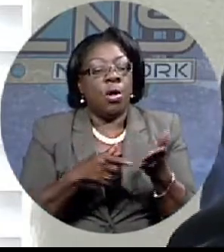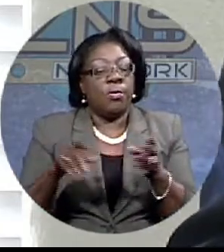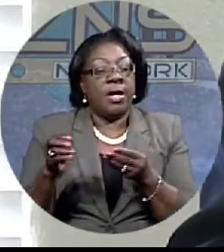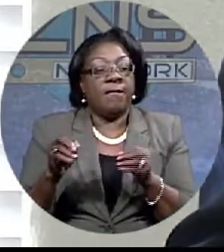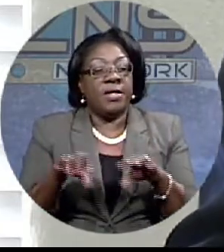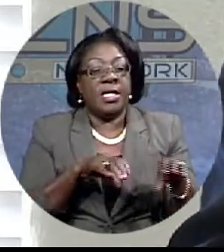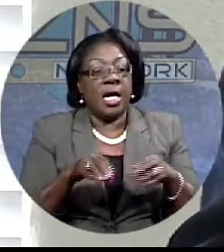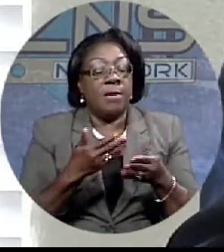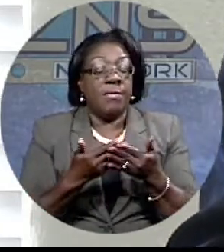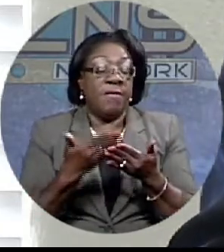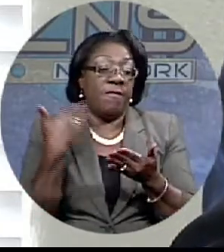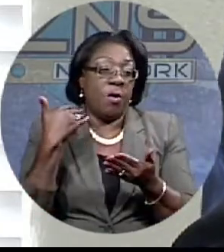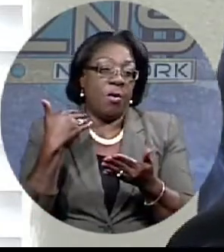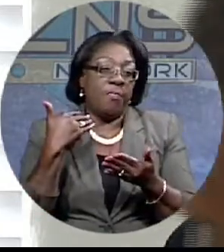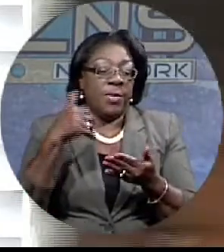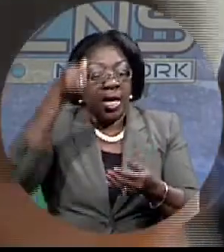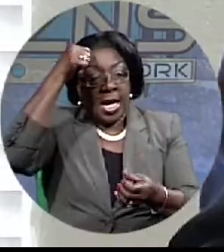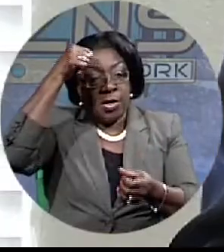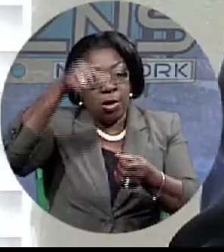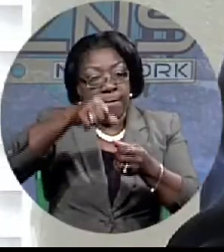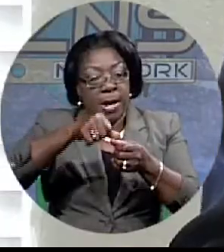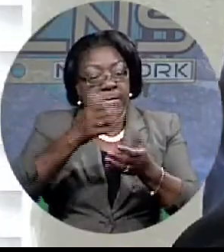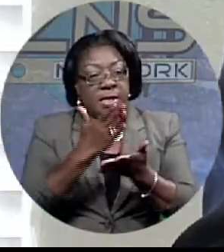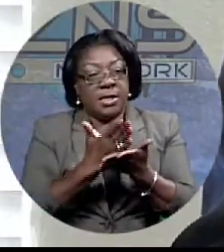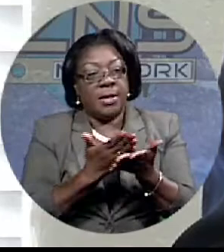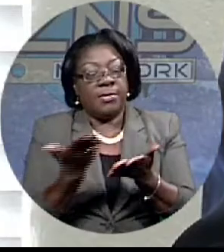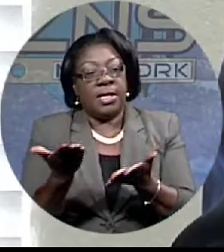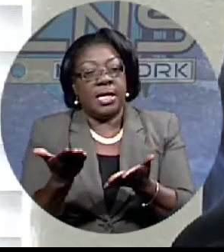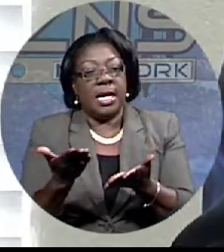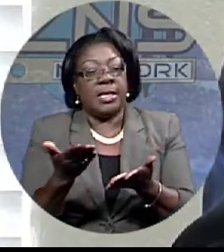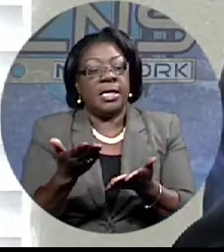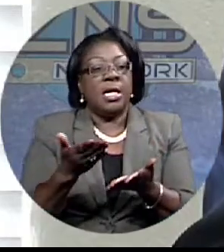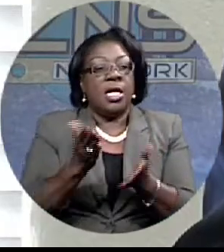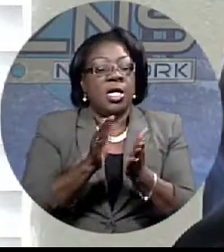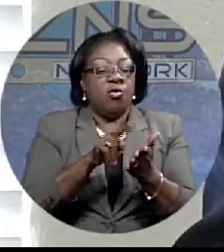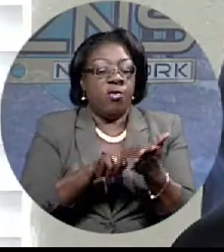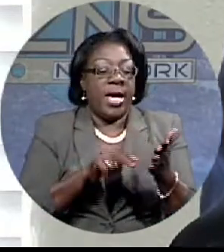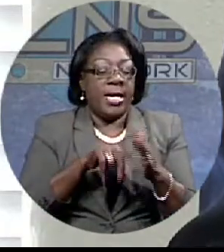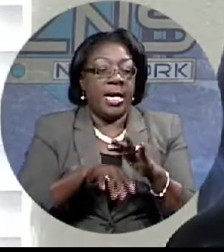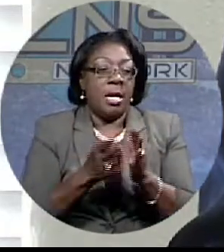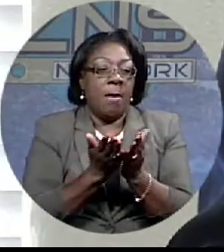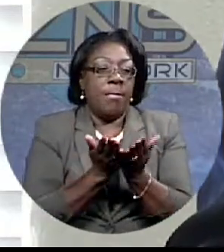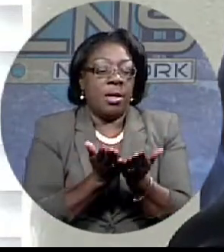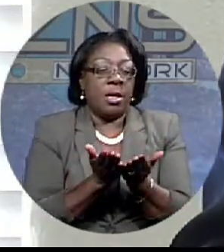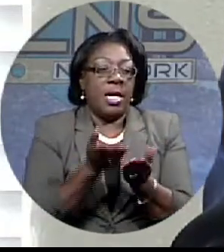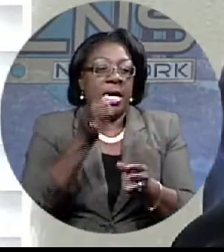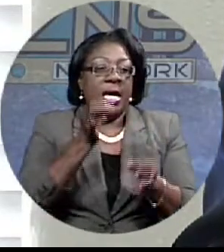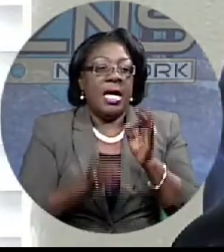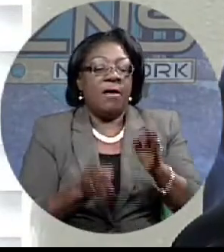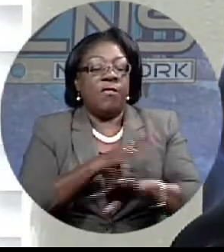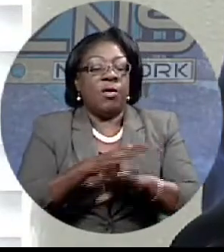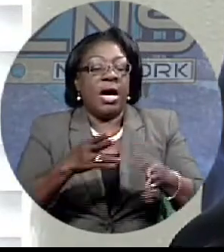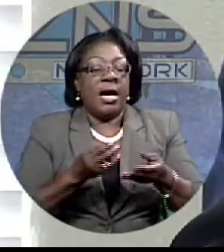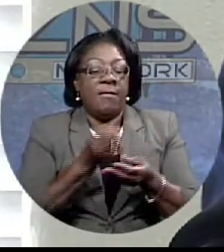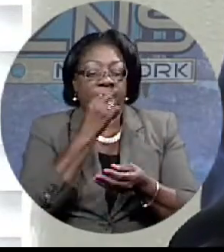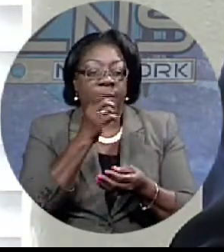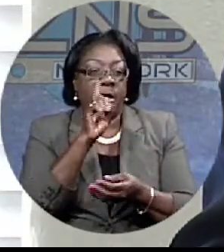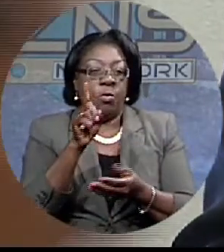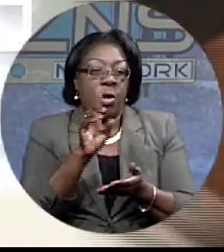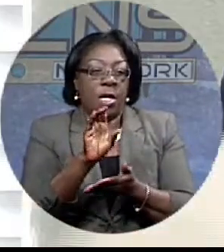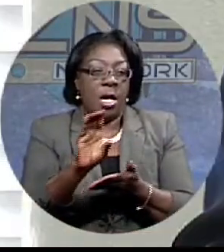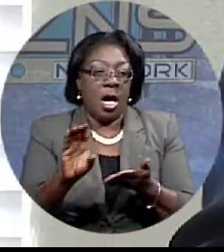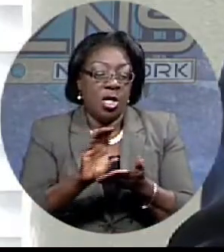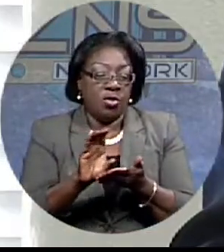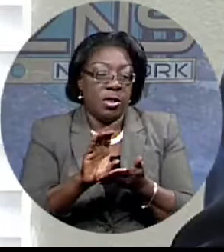before. And I remember something that Mother Teresa said in one of her books. If you can't feed 100, feed